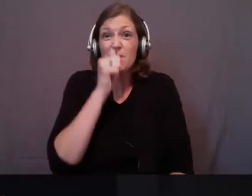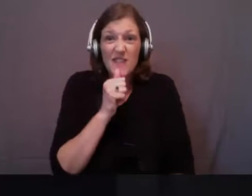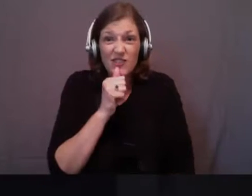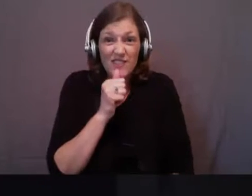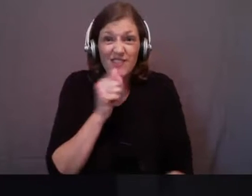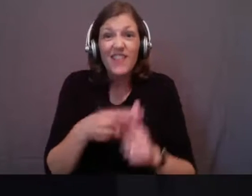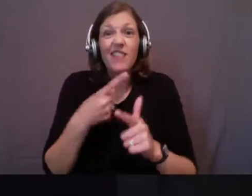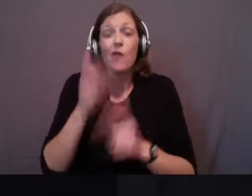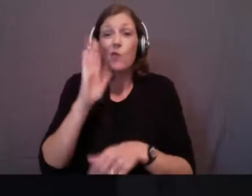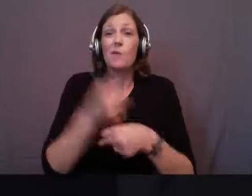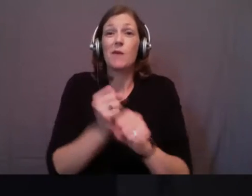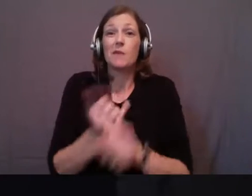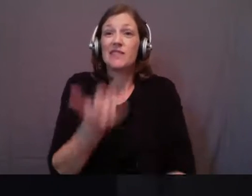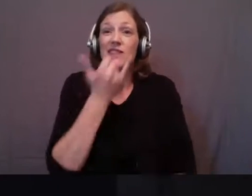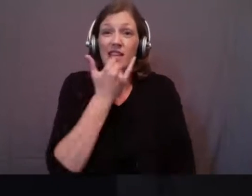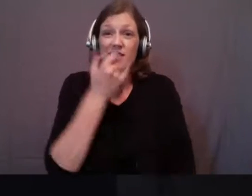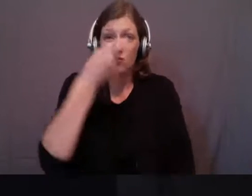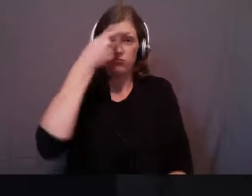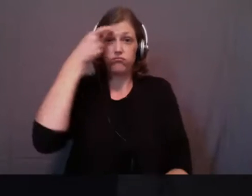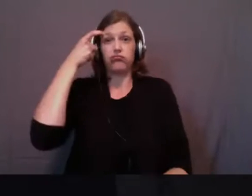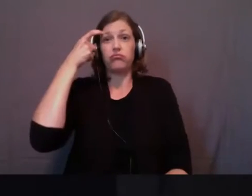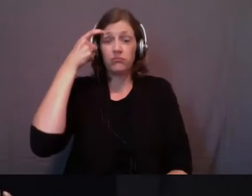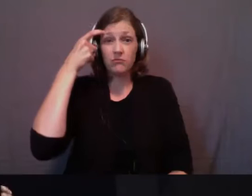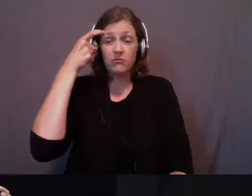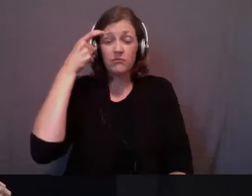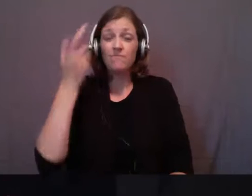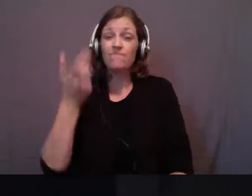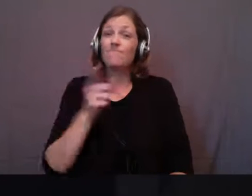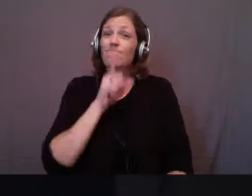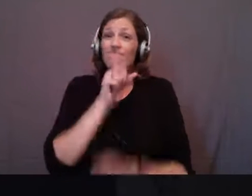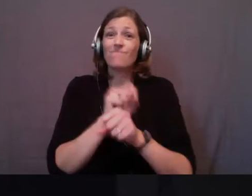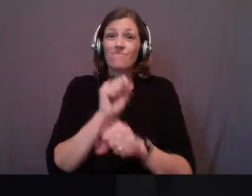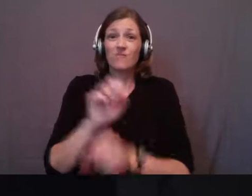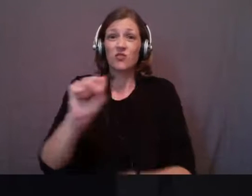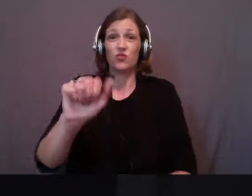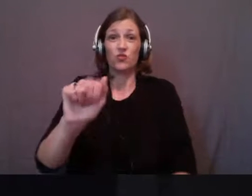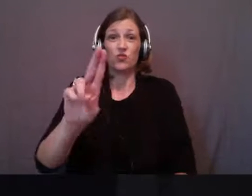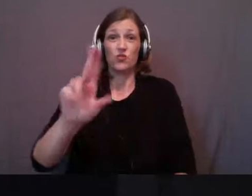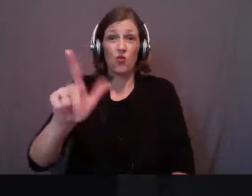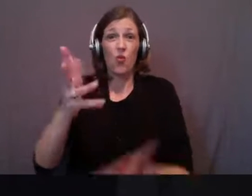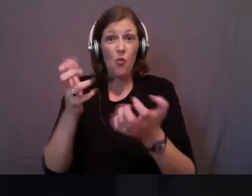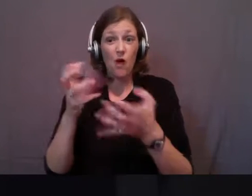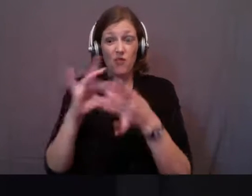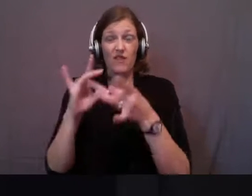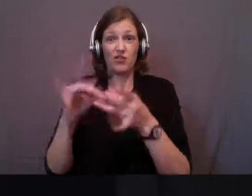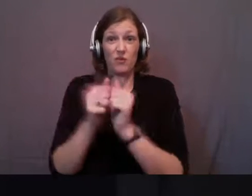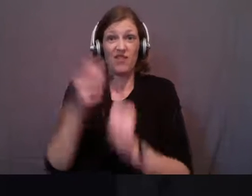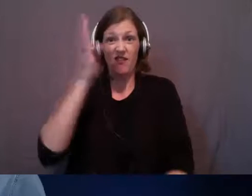that will truly scar us. And the truth is that Saul wanted this relationship with God that Samuel had,